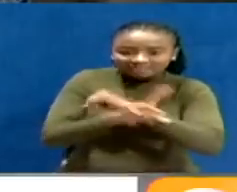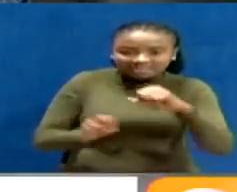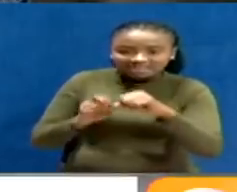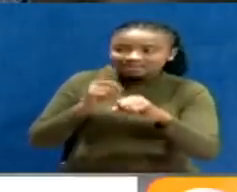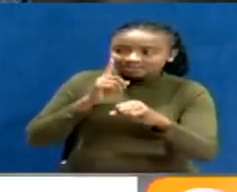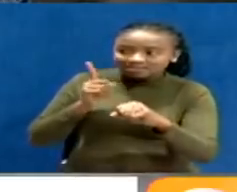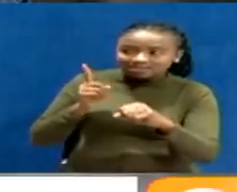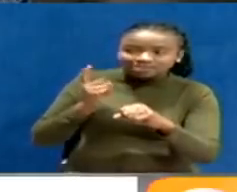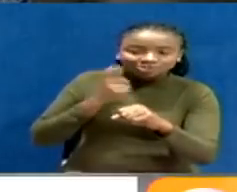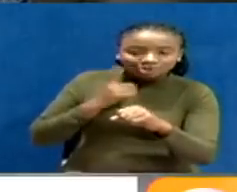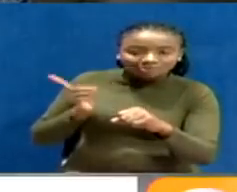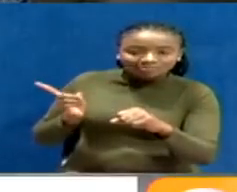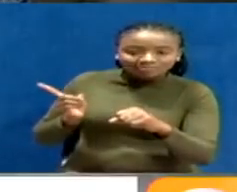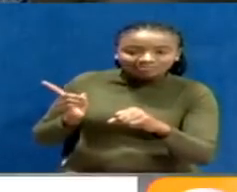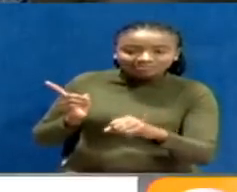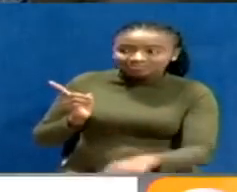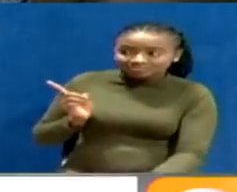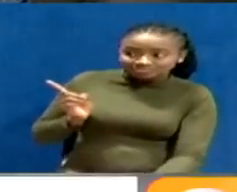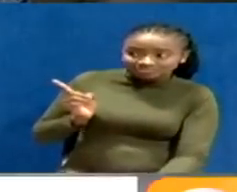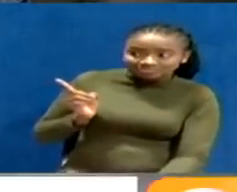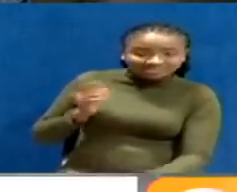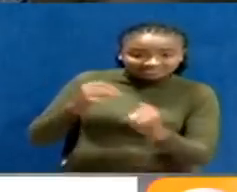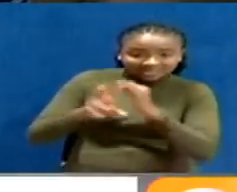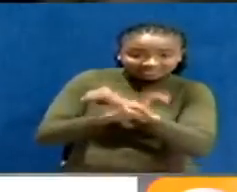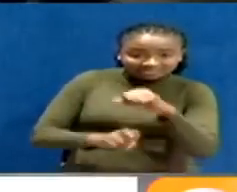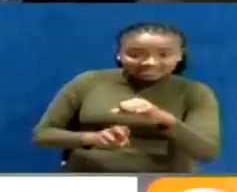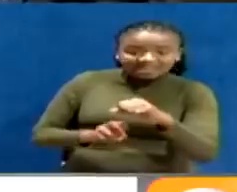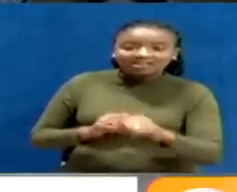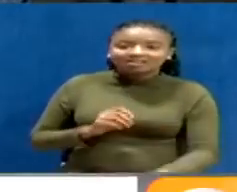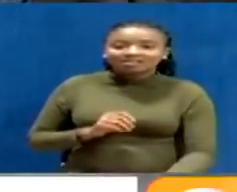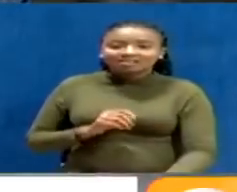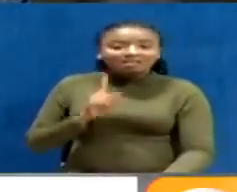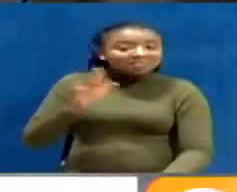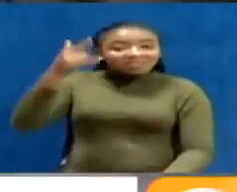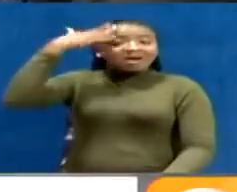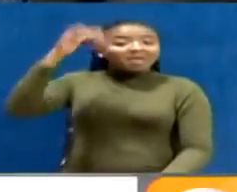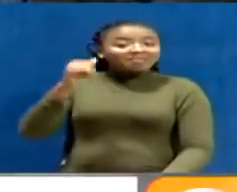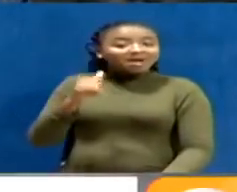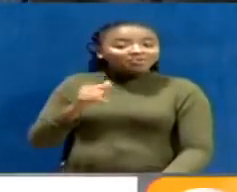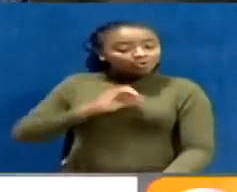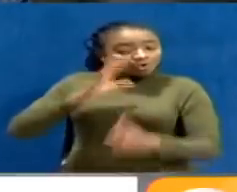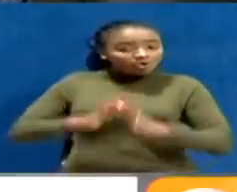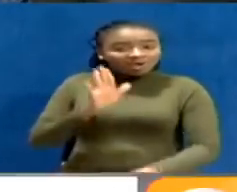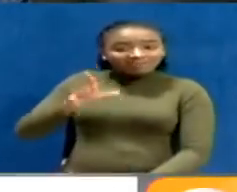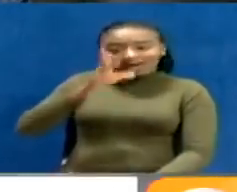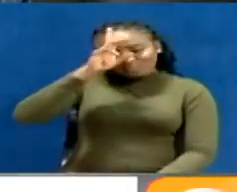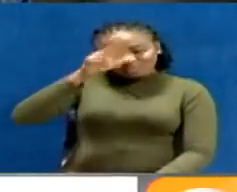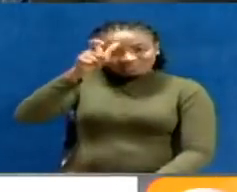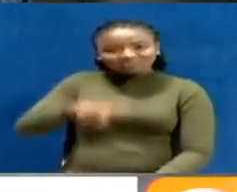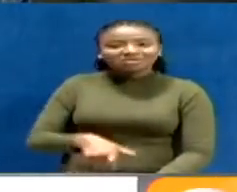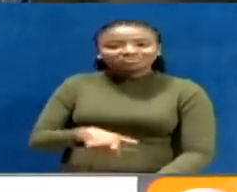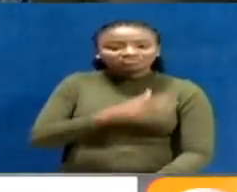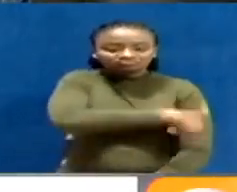owner specializes in selling drinking water at Brazil area Likoni constituency. Unknown to them, the owner of the shop was a police